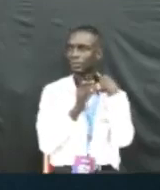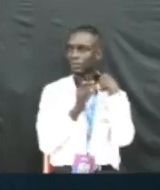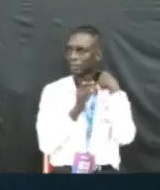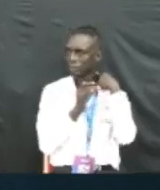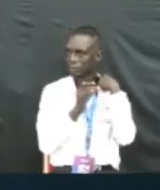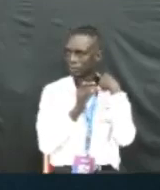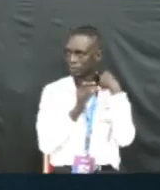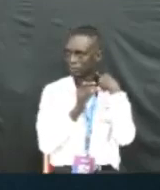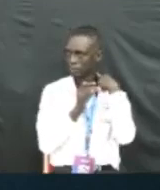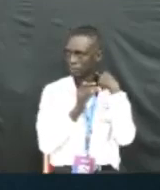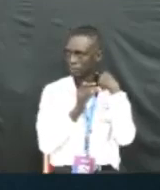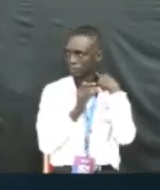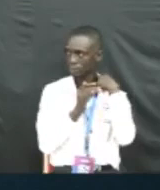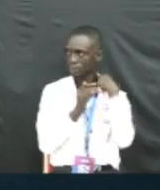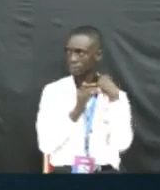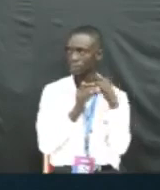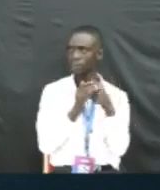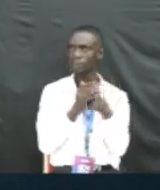at the corner.